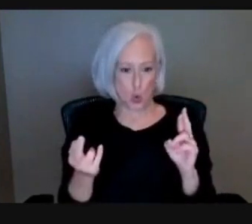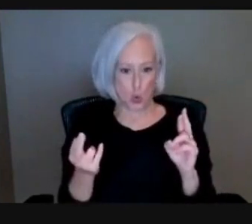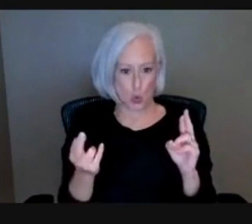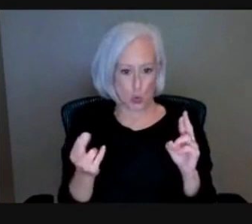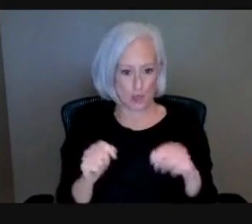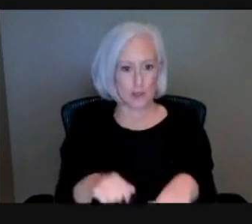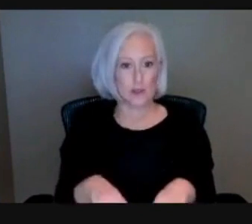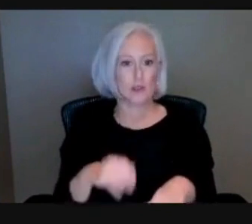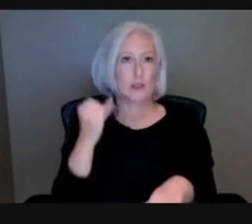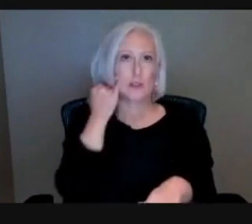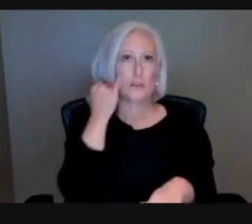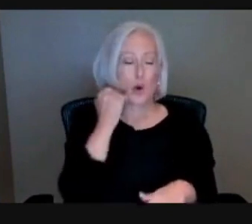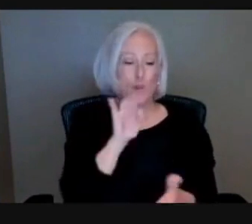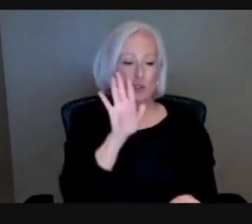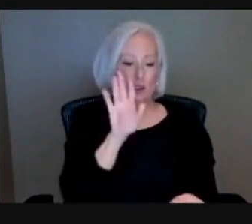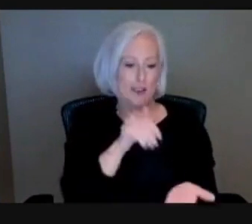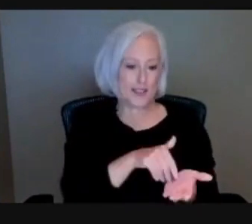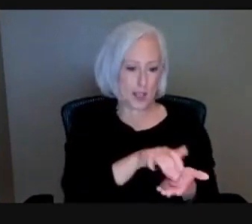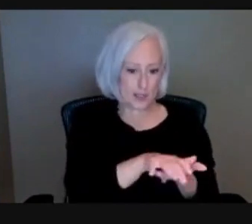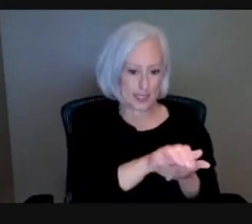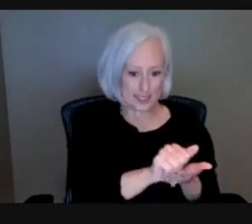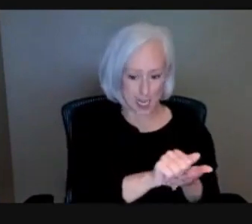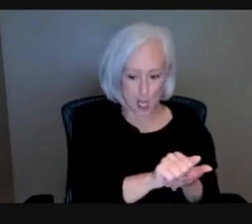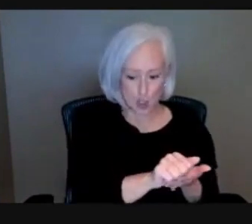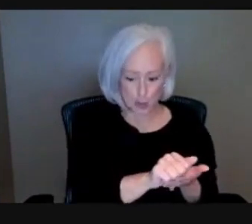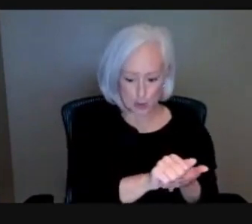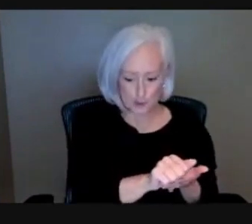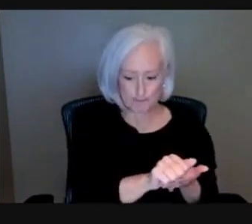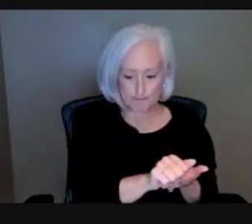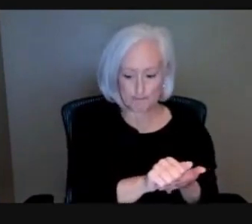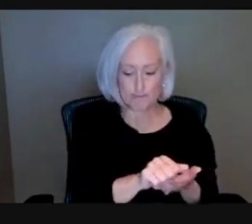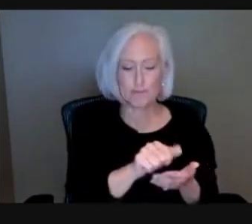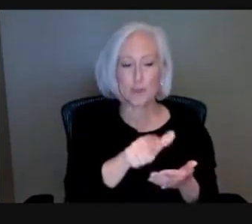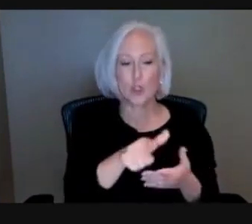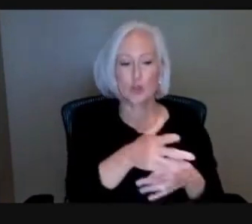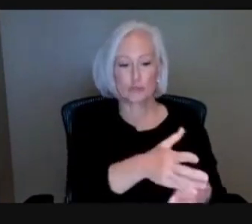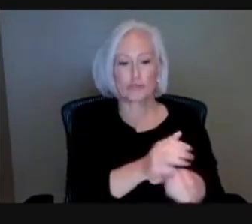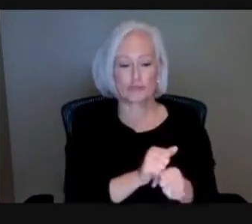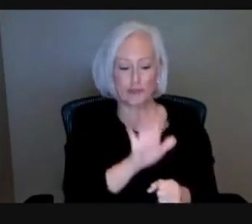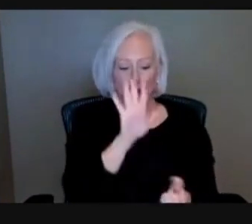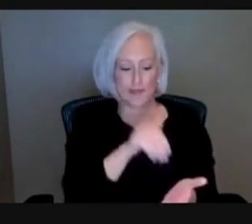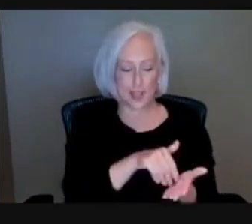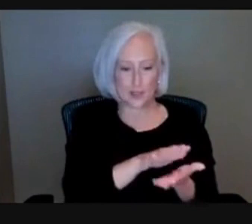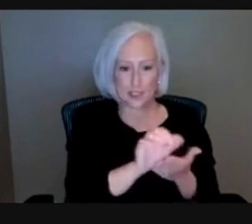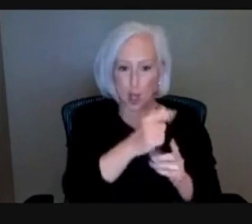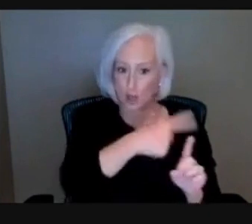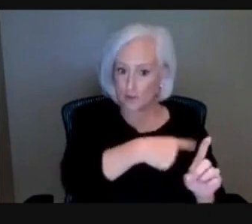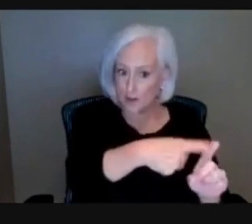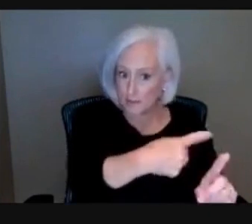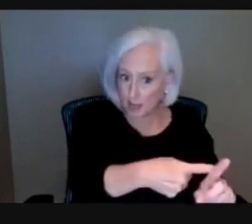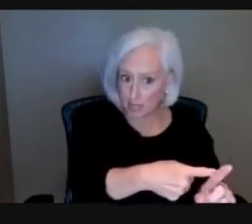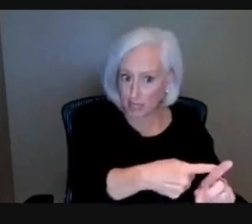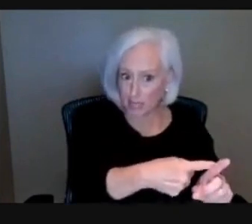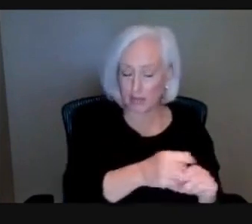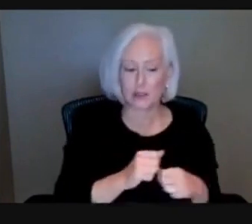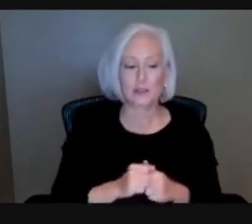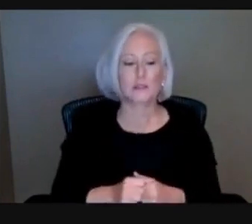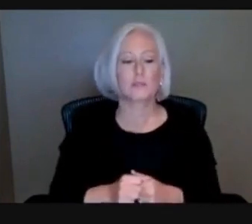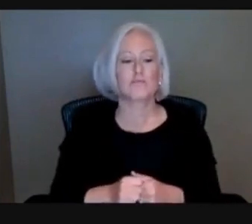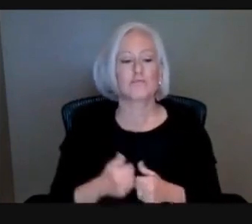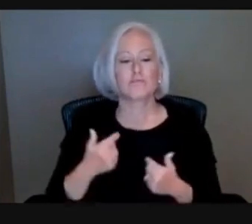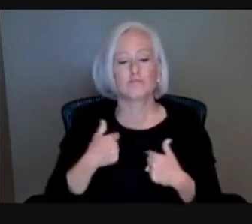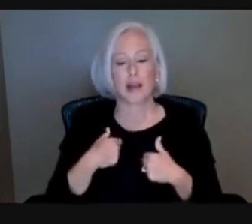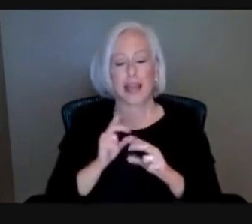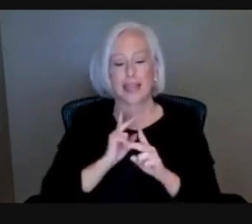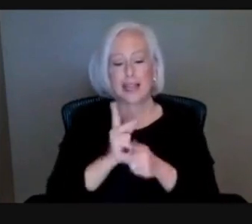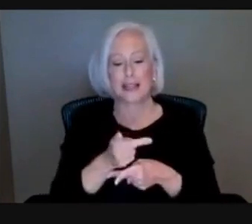like $5,000, let's say you make $5,000 a month. And let's say that we can lend you up to